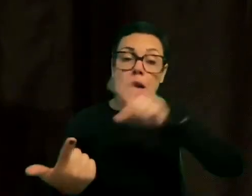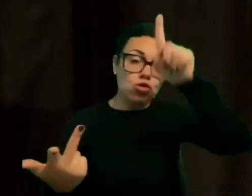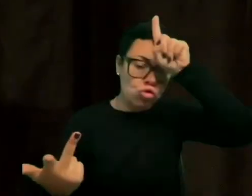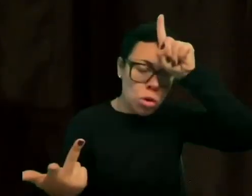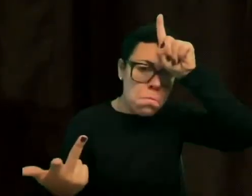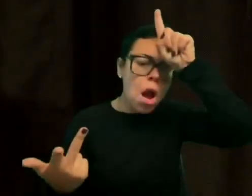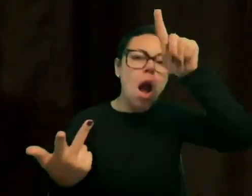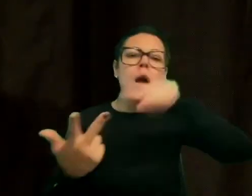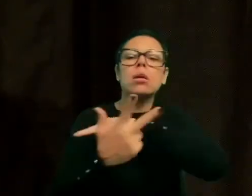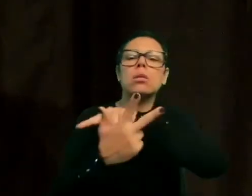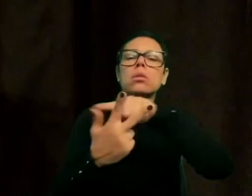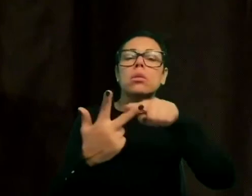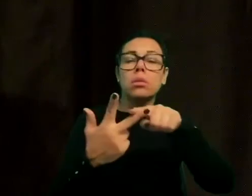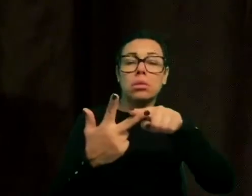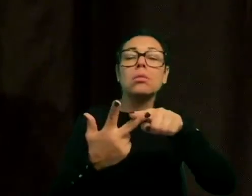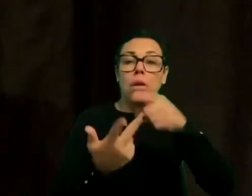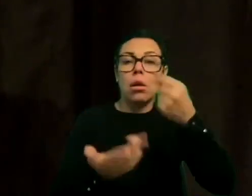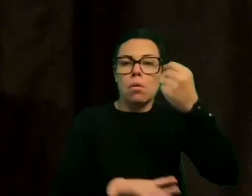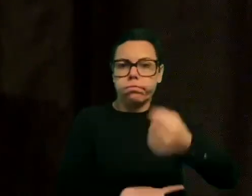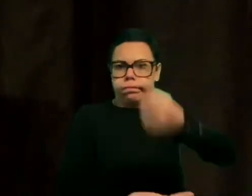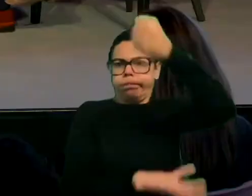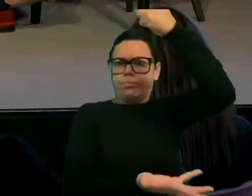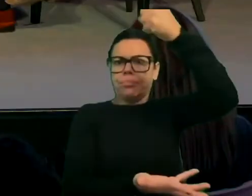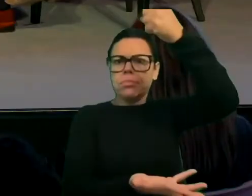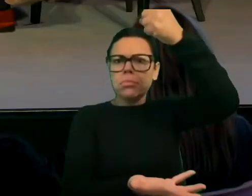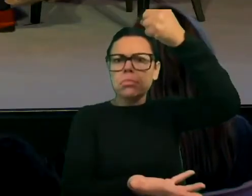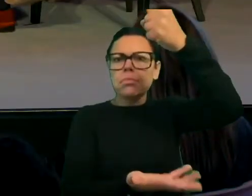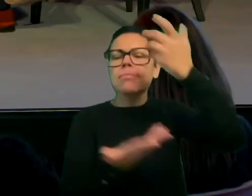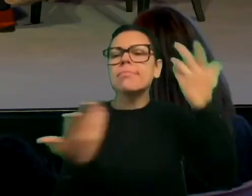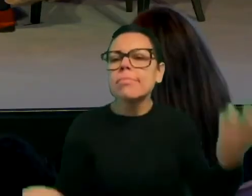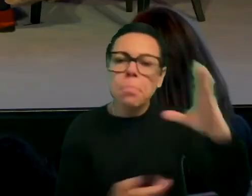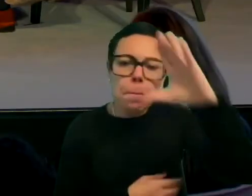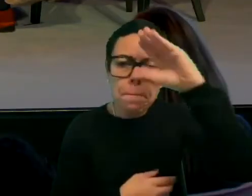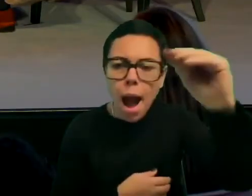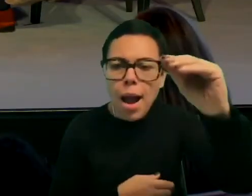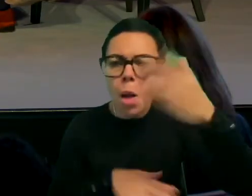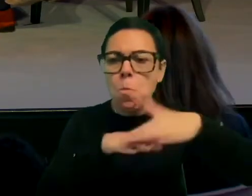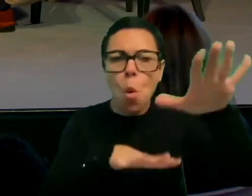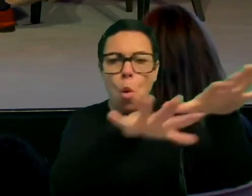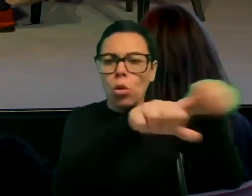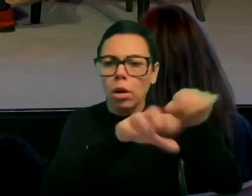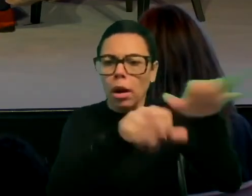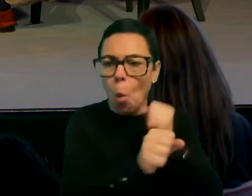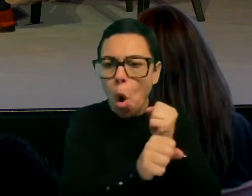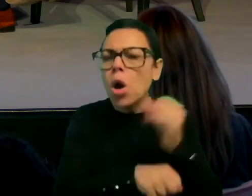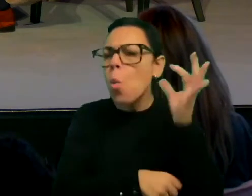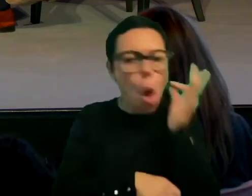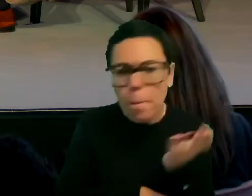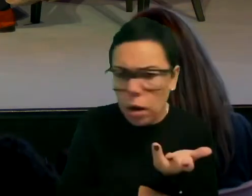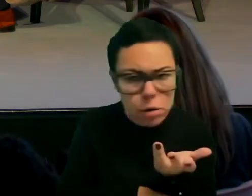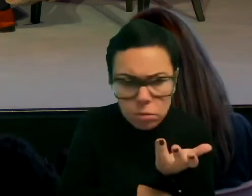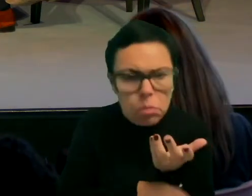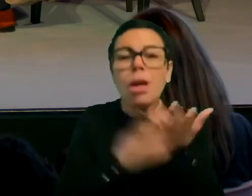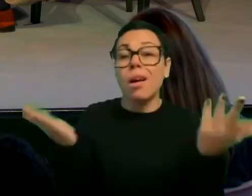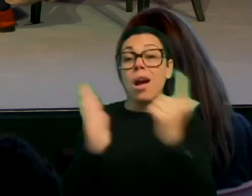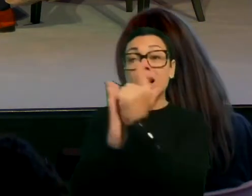employment. And is this something that can be legislated? Or if there's no real will to